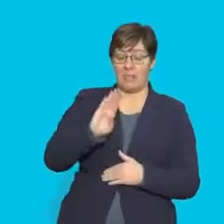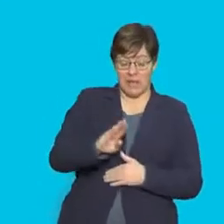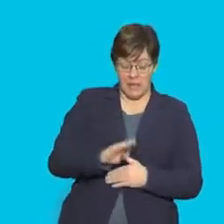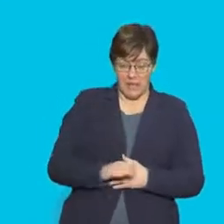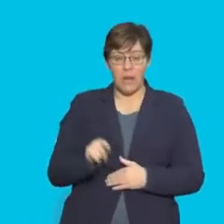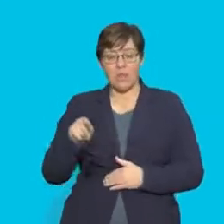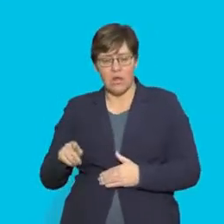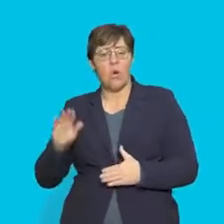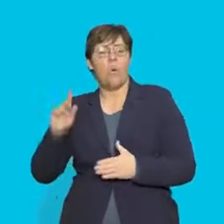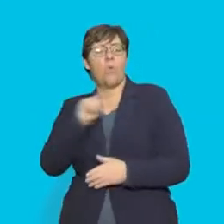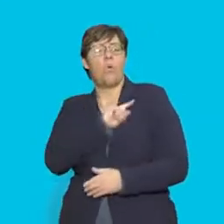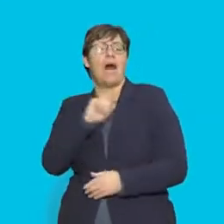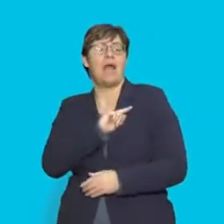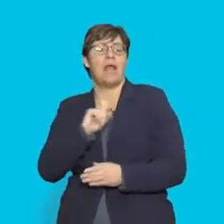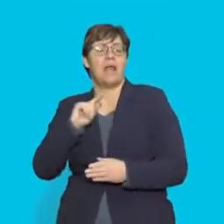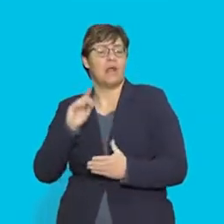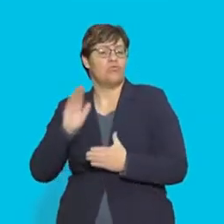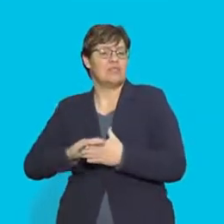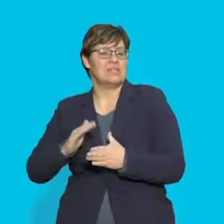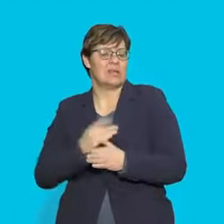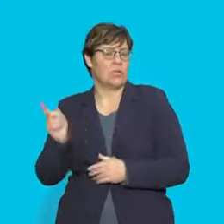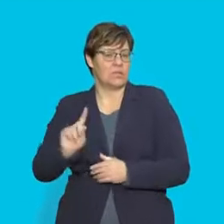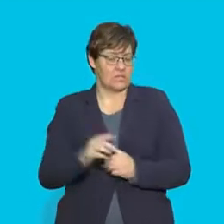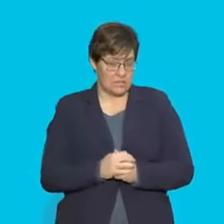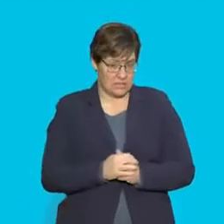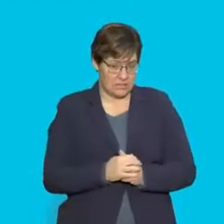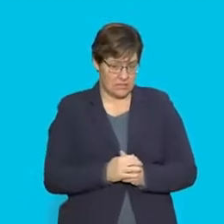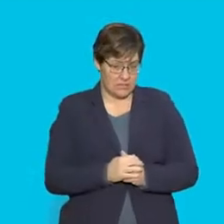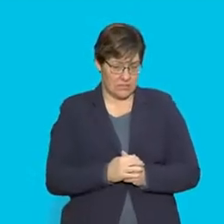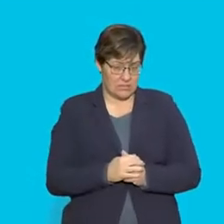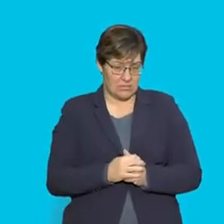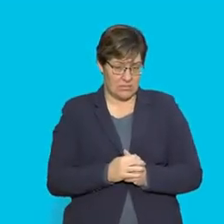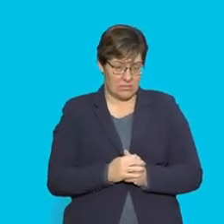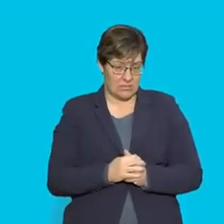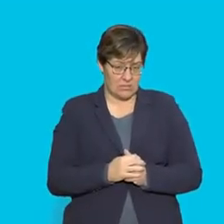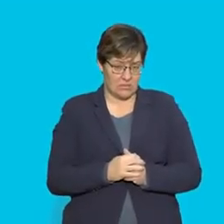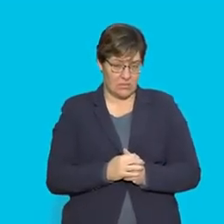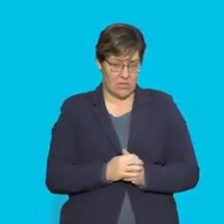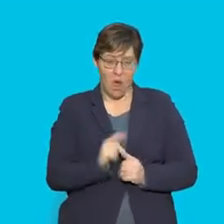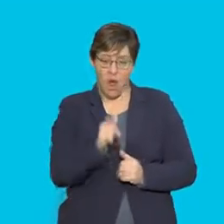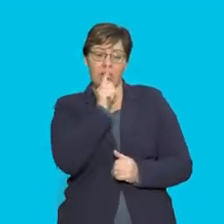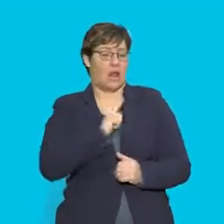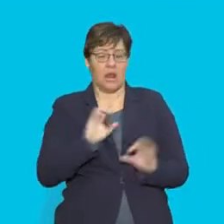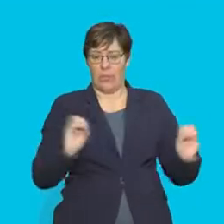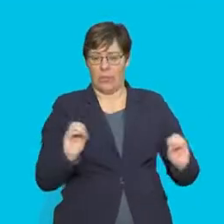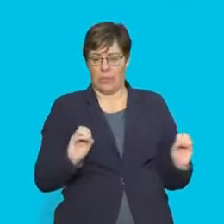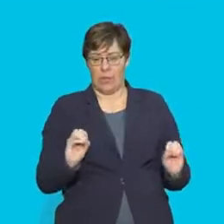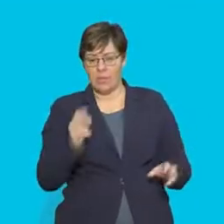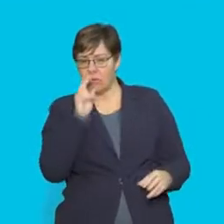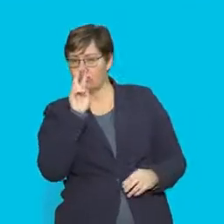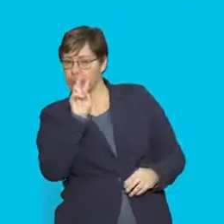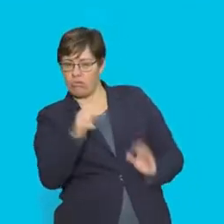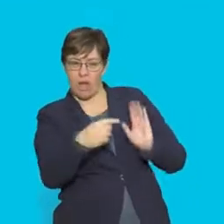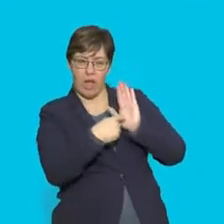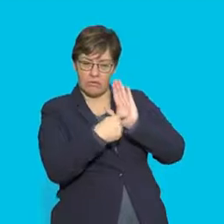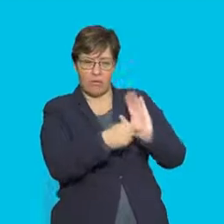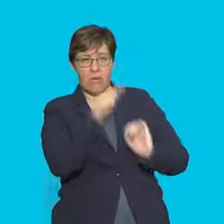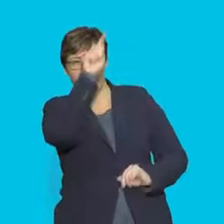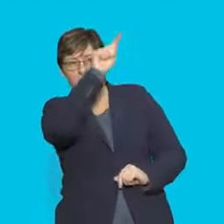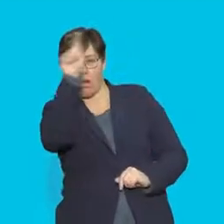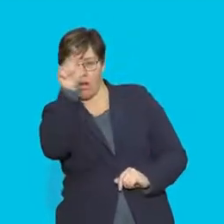angle B, how do you know that? Why do you think that is the case if you were not told, right? If it was told in the